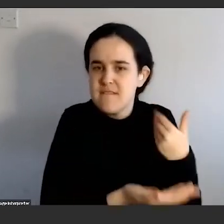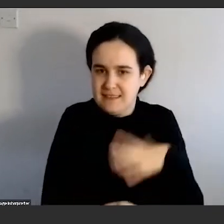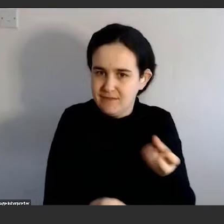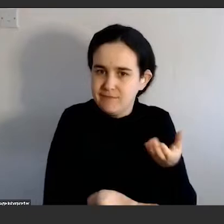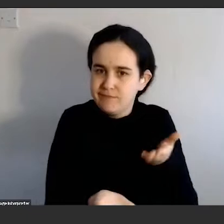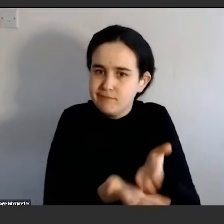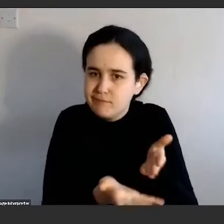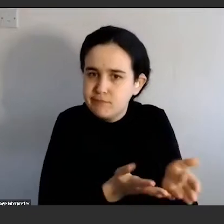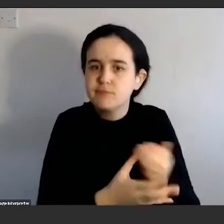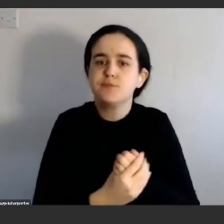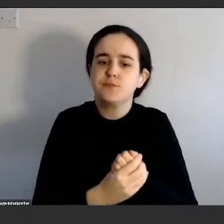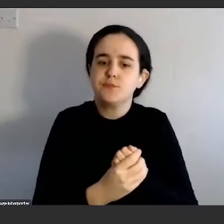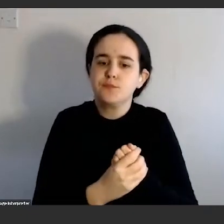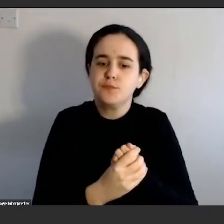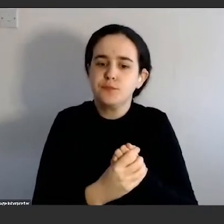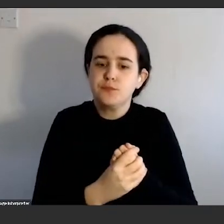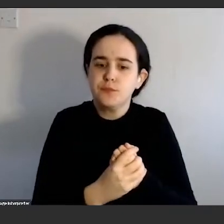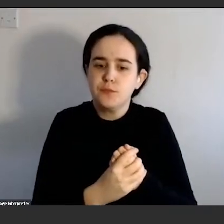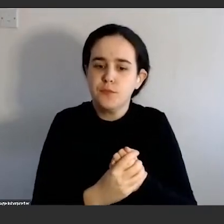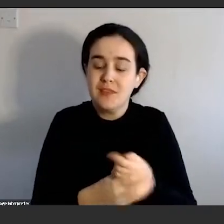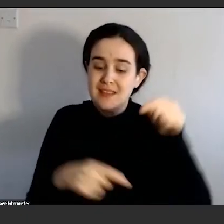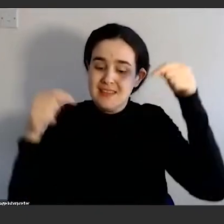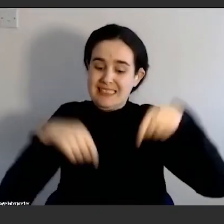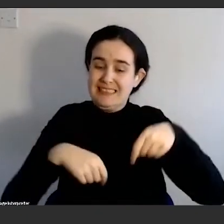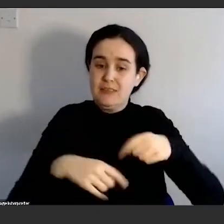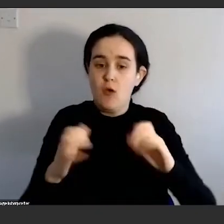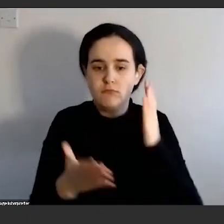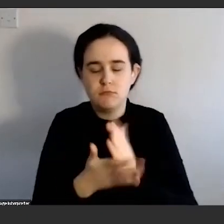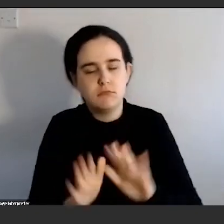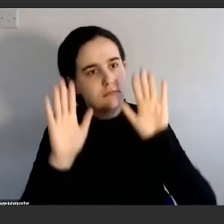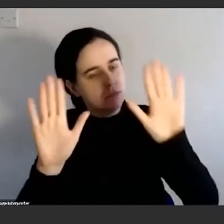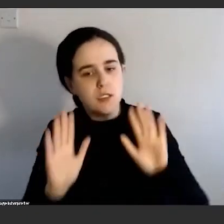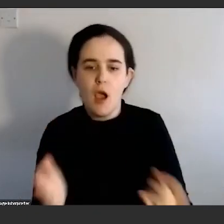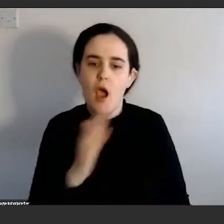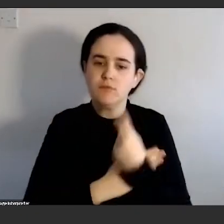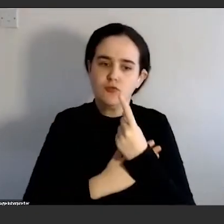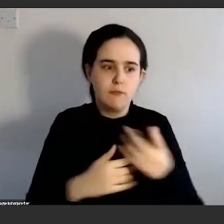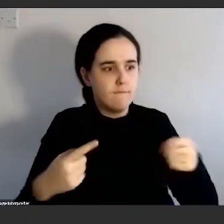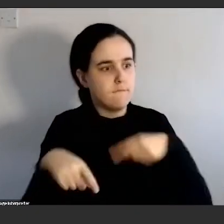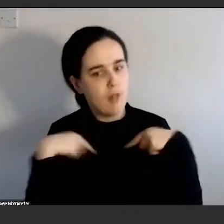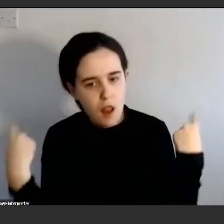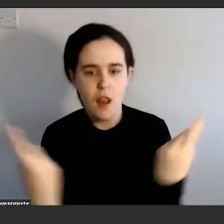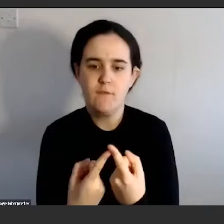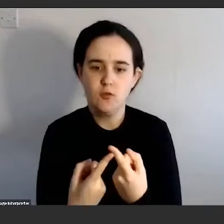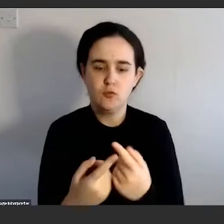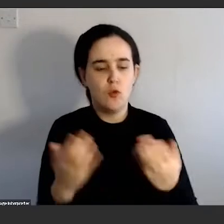of us to make progress towards a world where